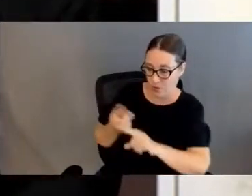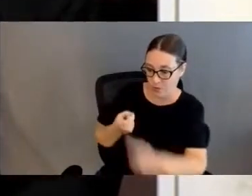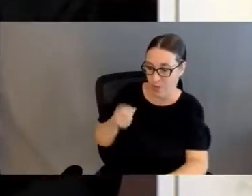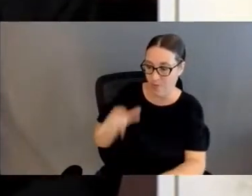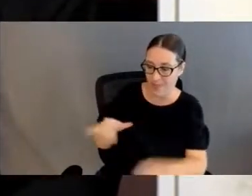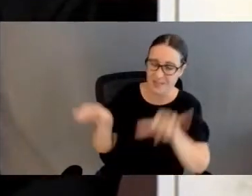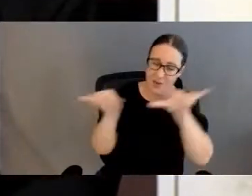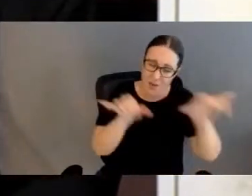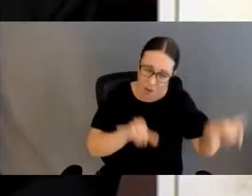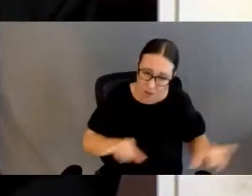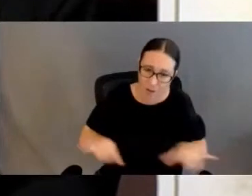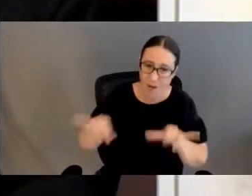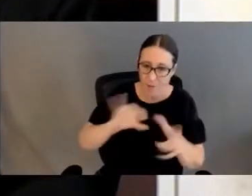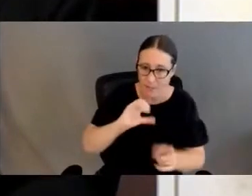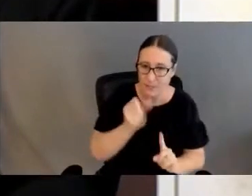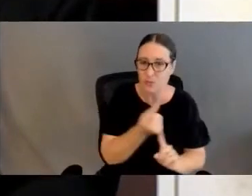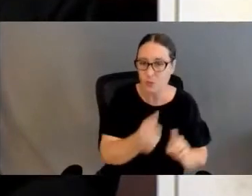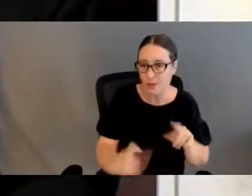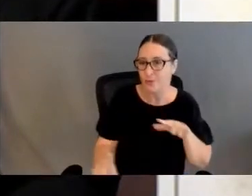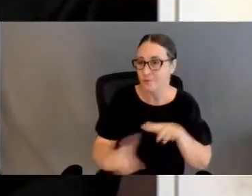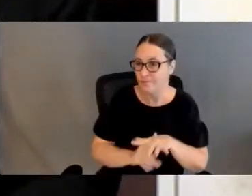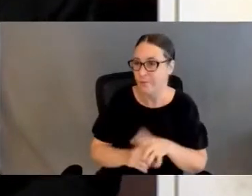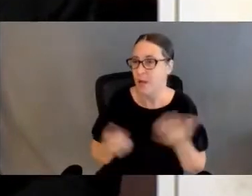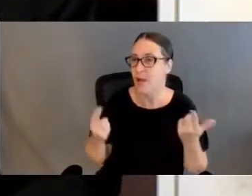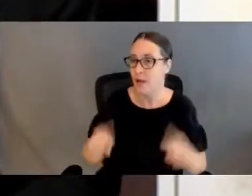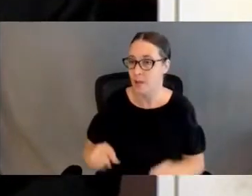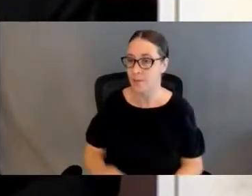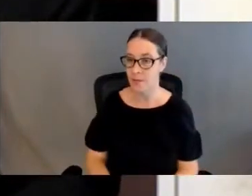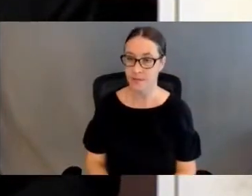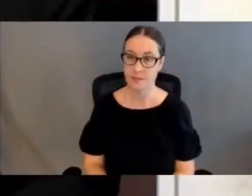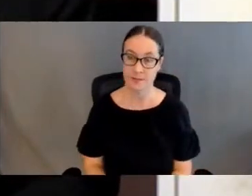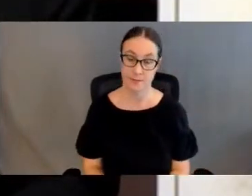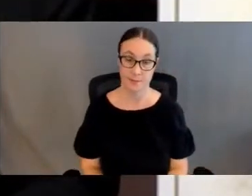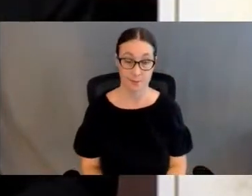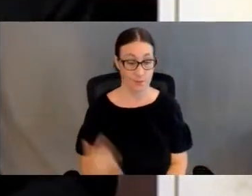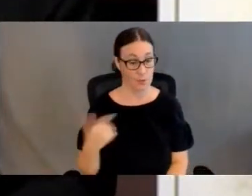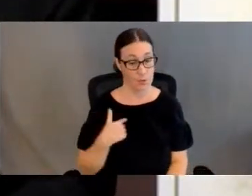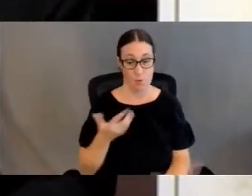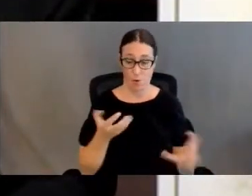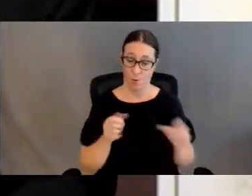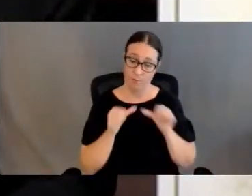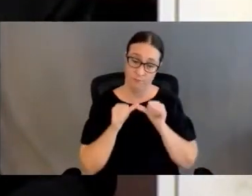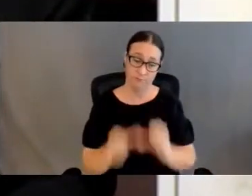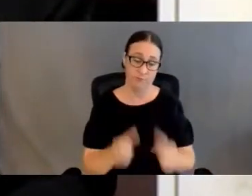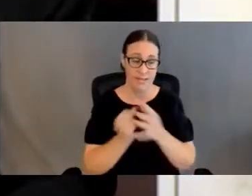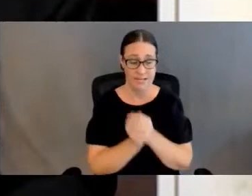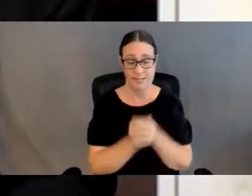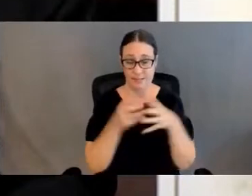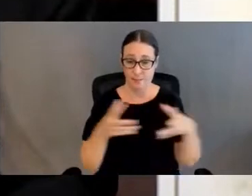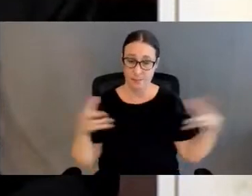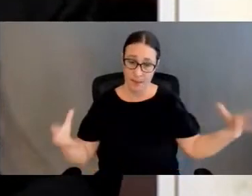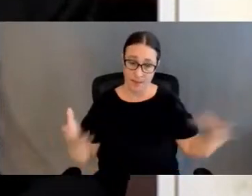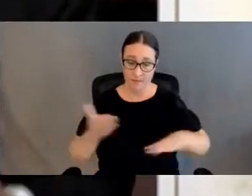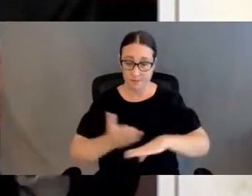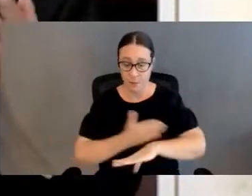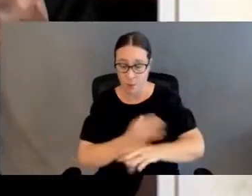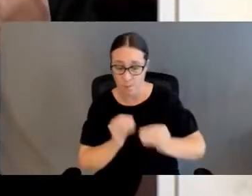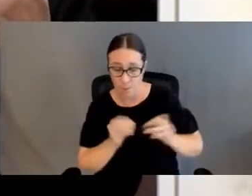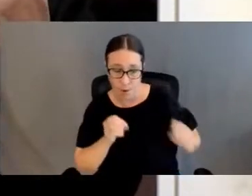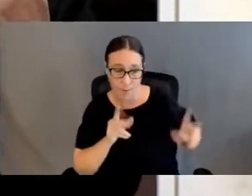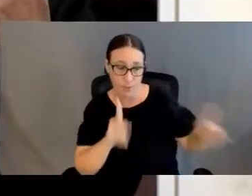situation. We're going to keep expanding. We're going to keep opening opportunities. We're going to keep